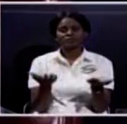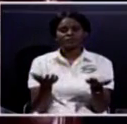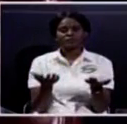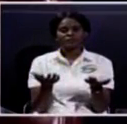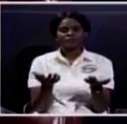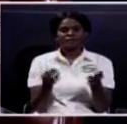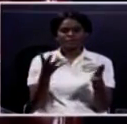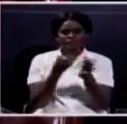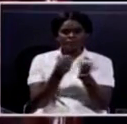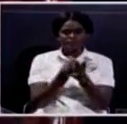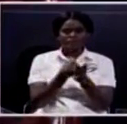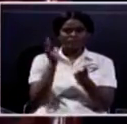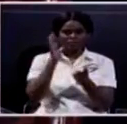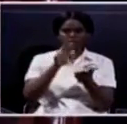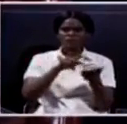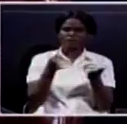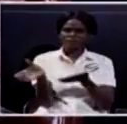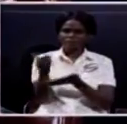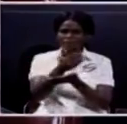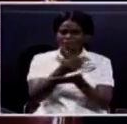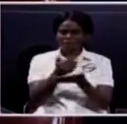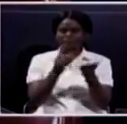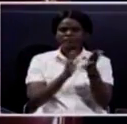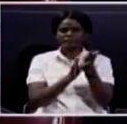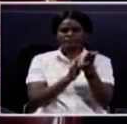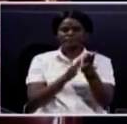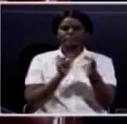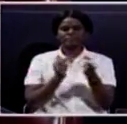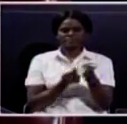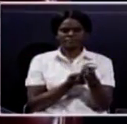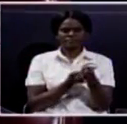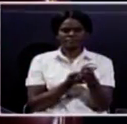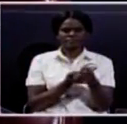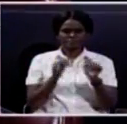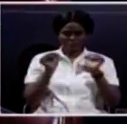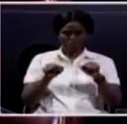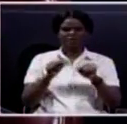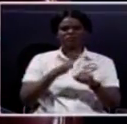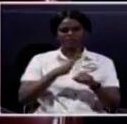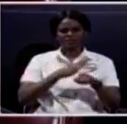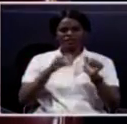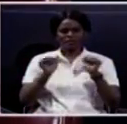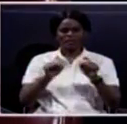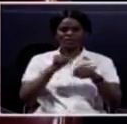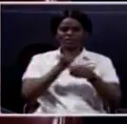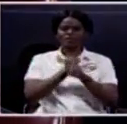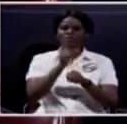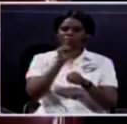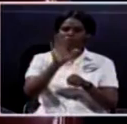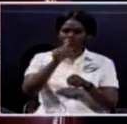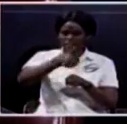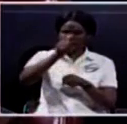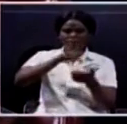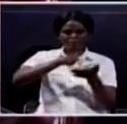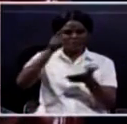The amount of money that you are going to collect as a school can do well in ensuring that you pay